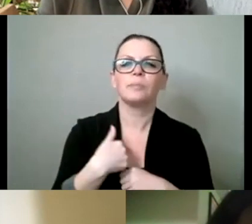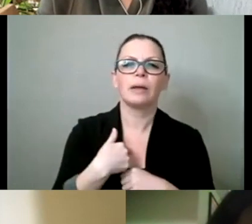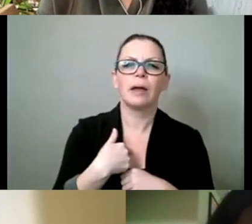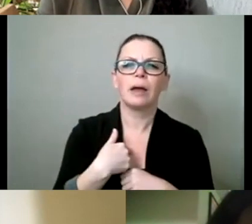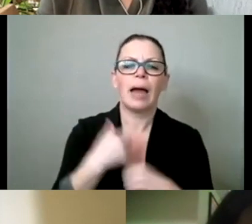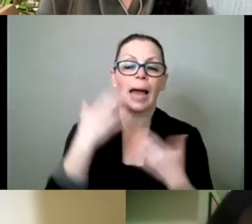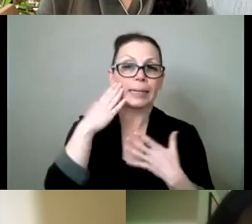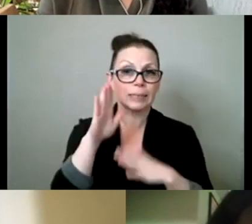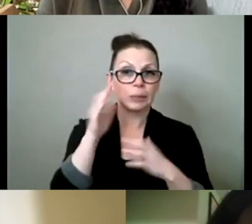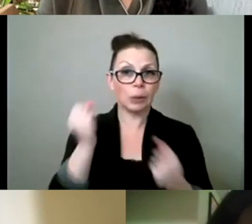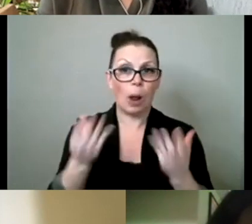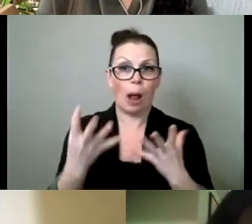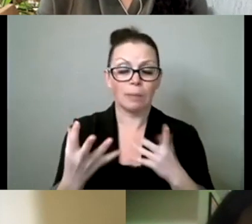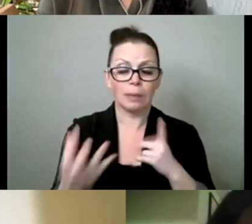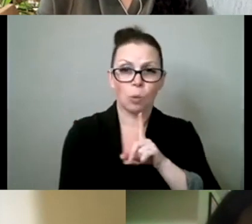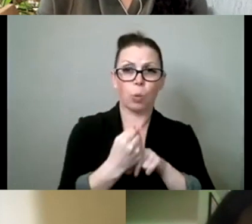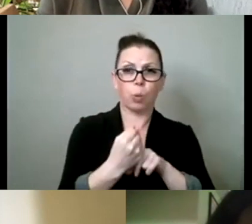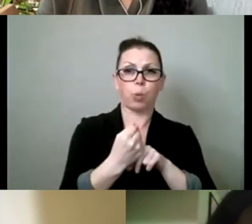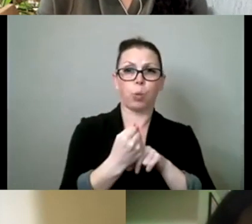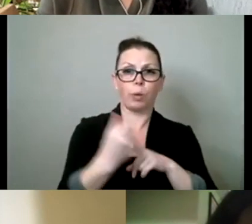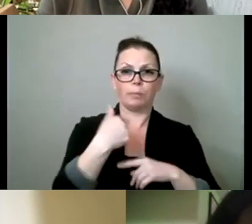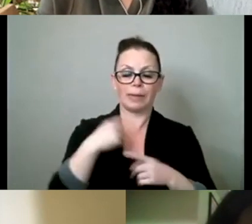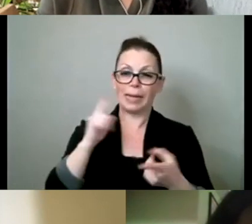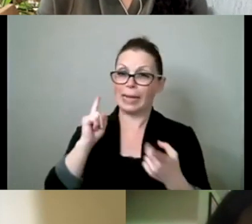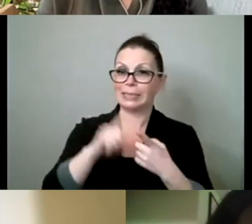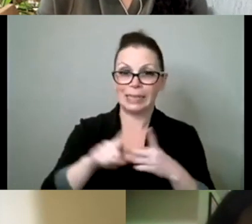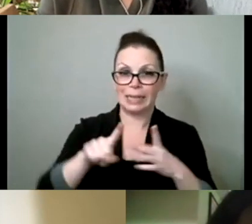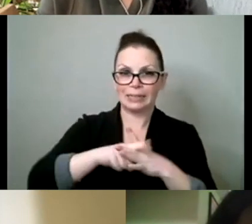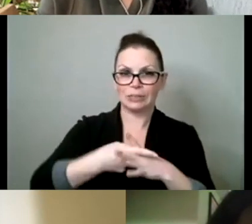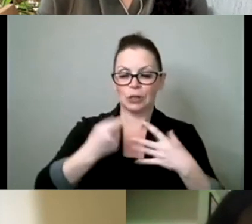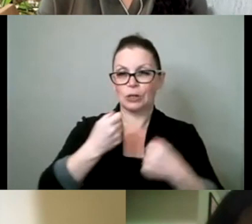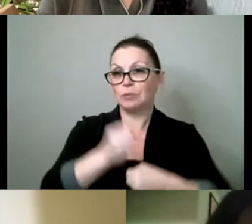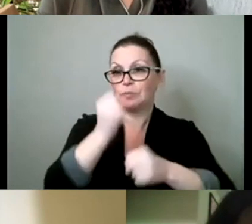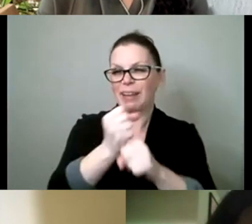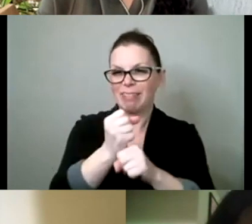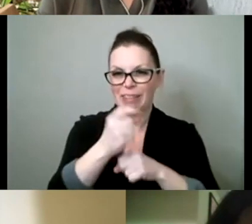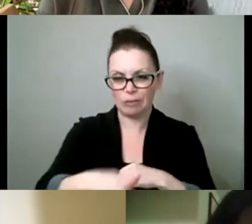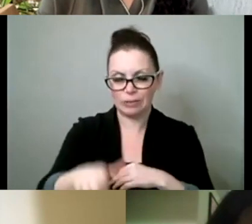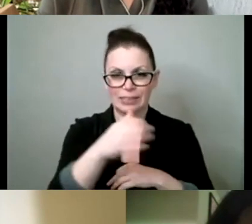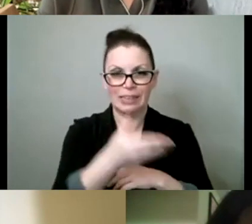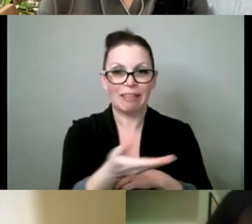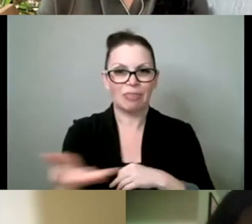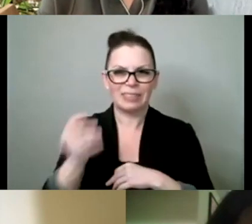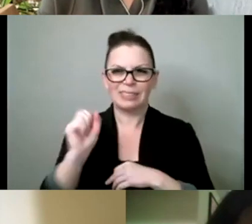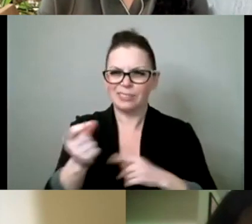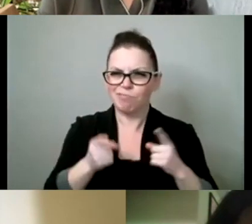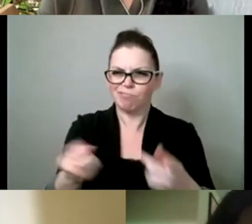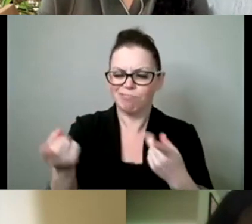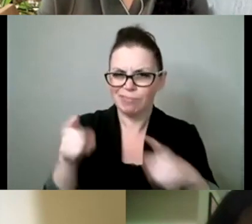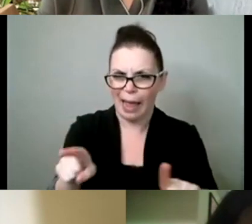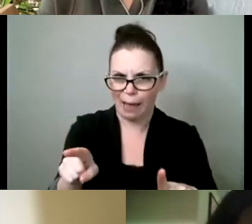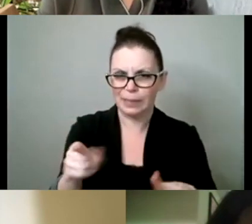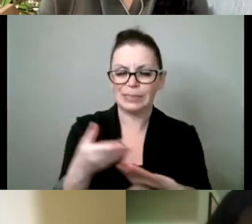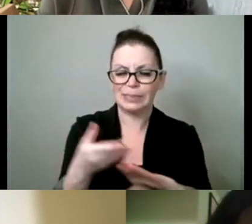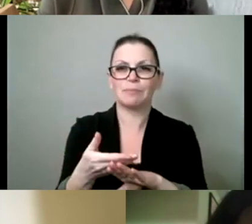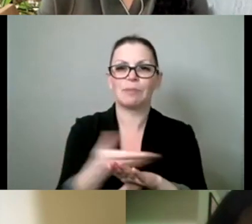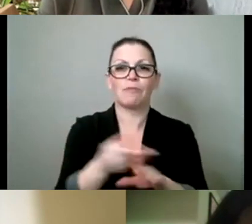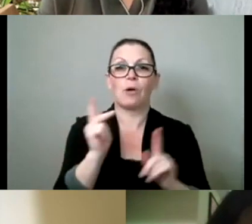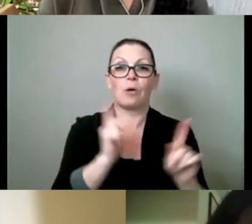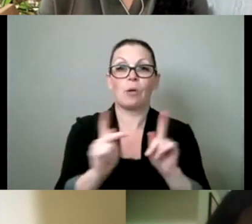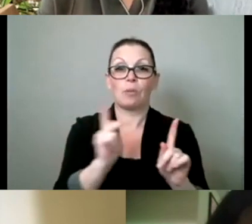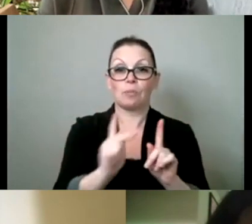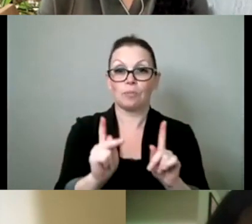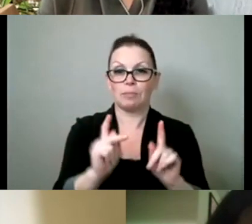how much it impacted me until I started creating that stuff that just comes out of you before anybody else has a chance to